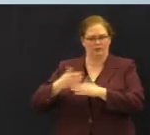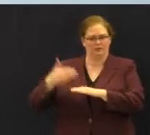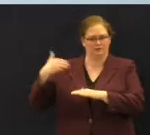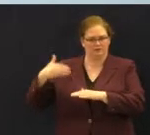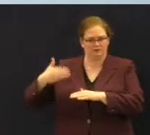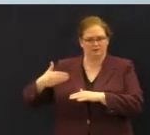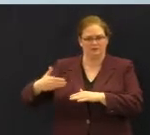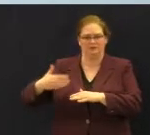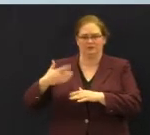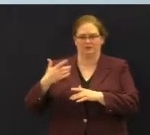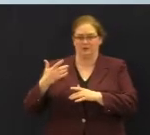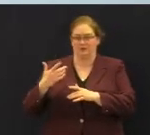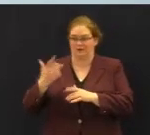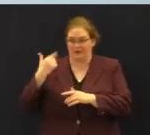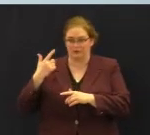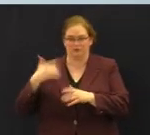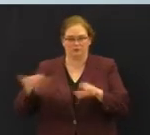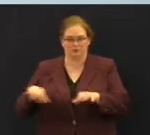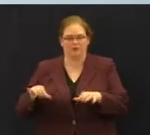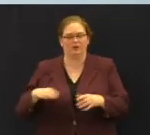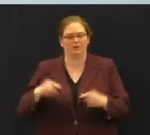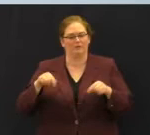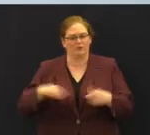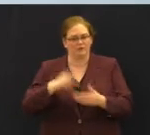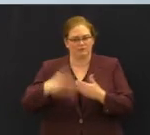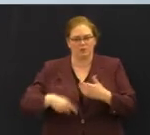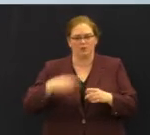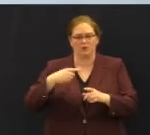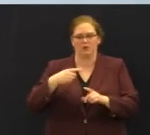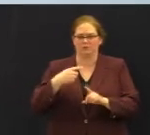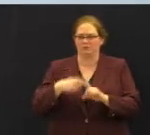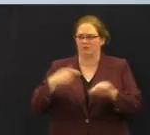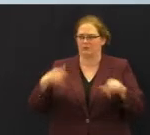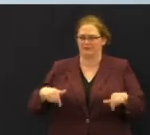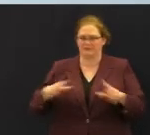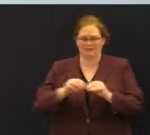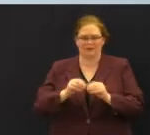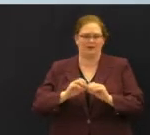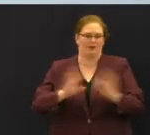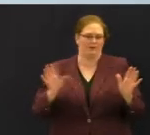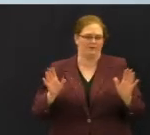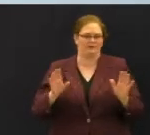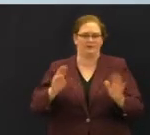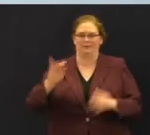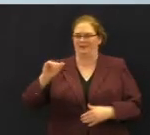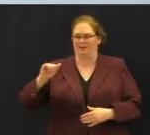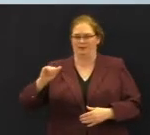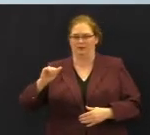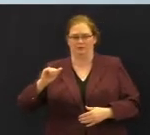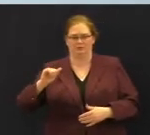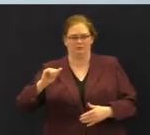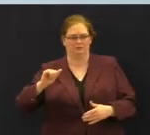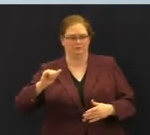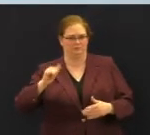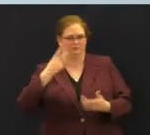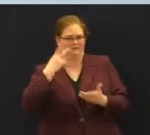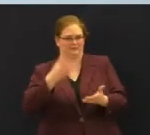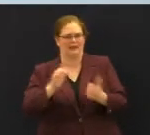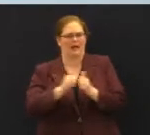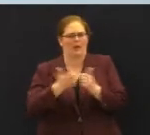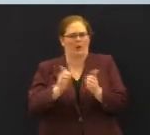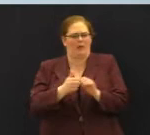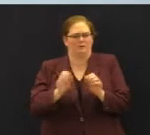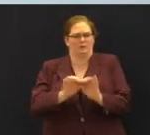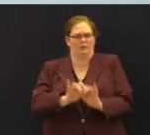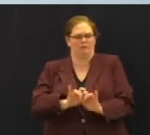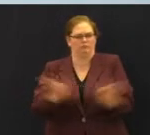the work you did last year. For this program, in addition to this meeting and obviously the media being here, how else are we sort of getting the word